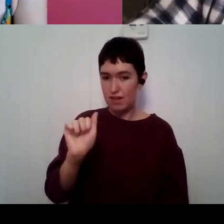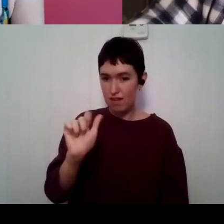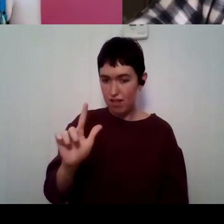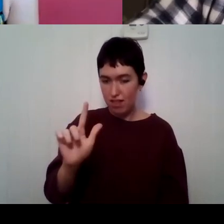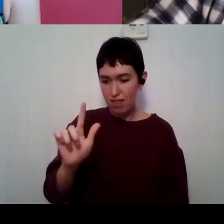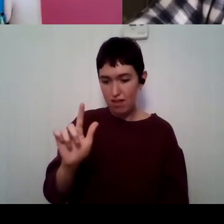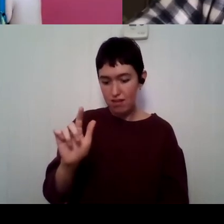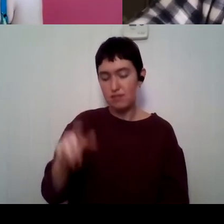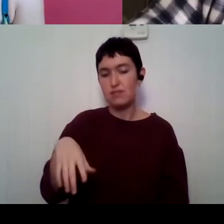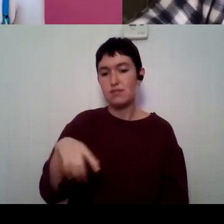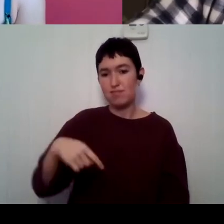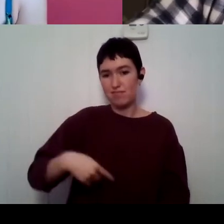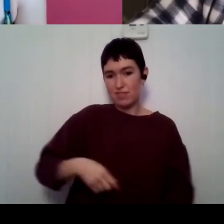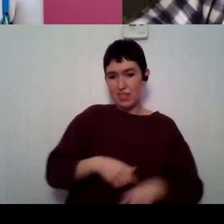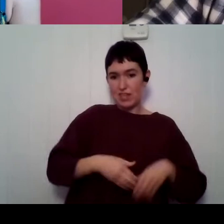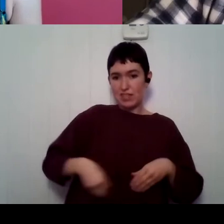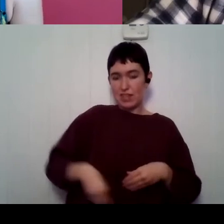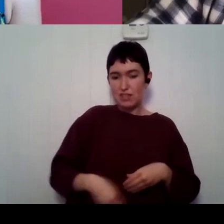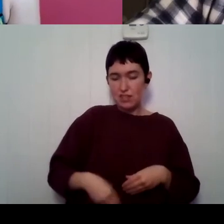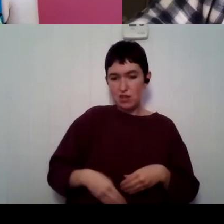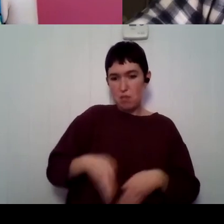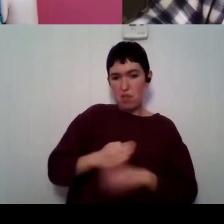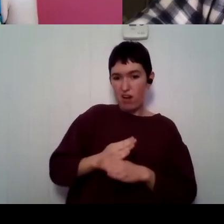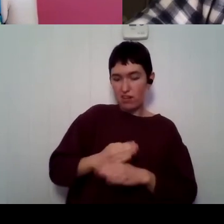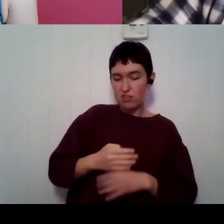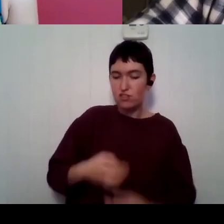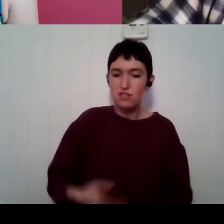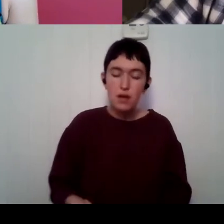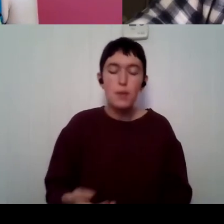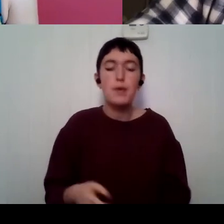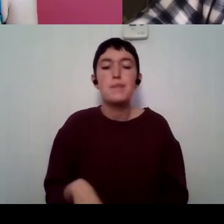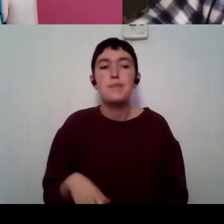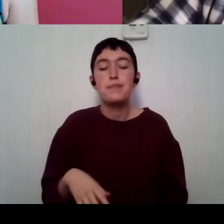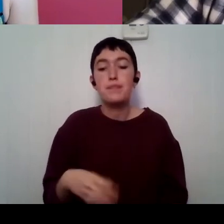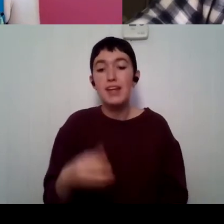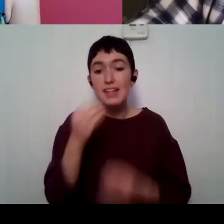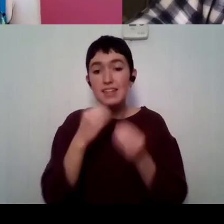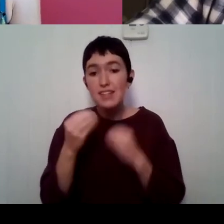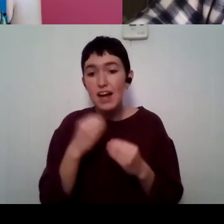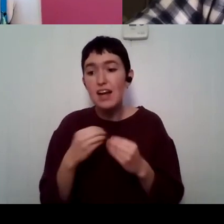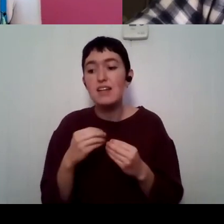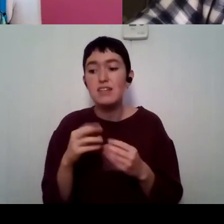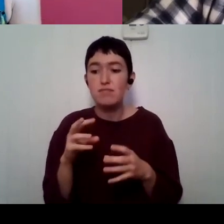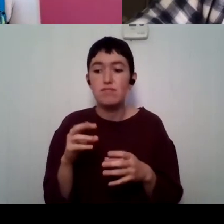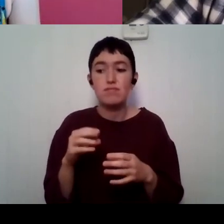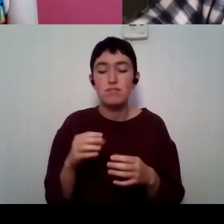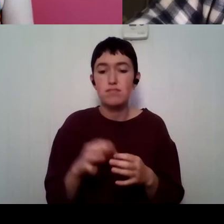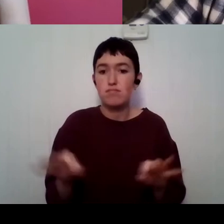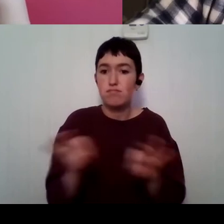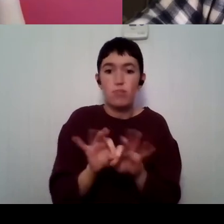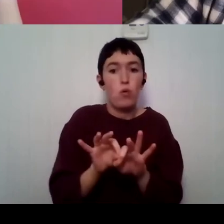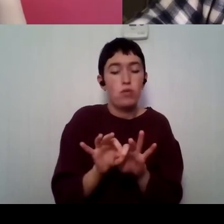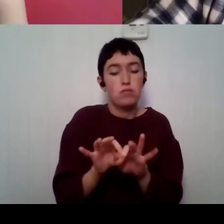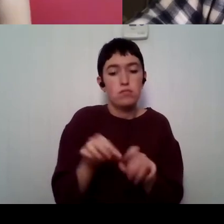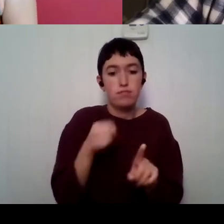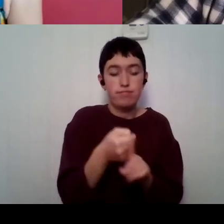40, 50 years, depending on care. Diet has a huge role in it in terms of captive care, because